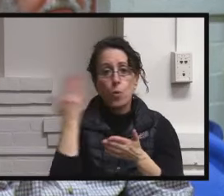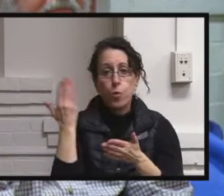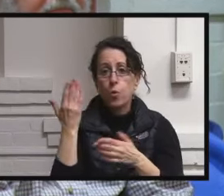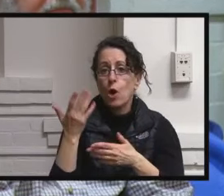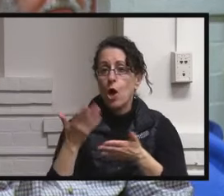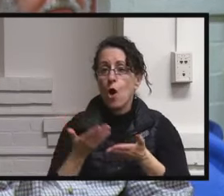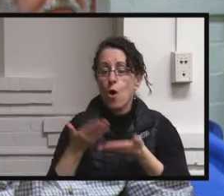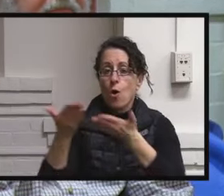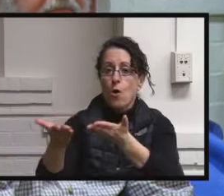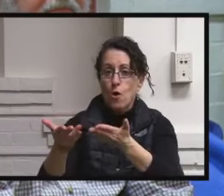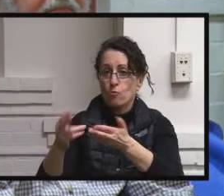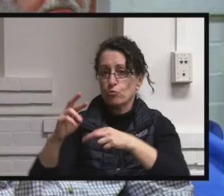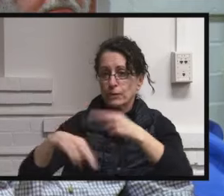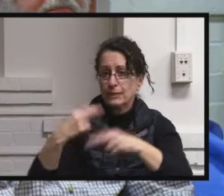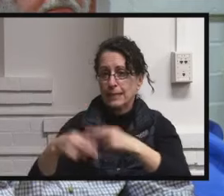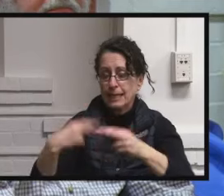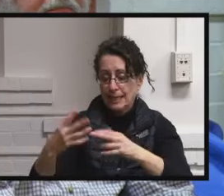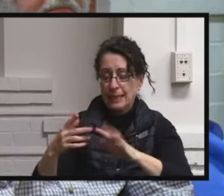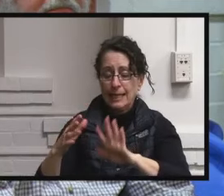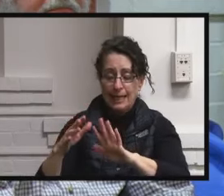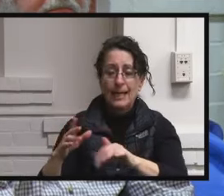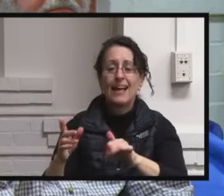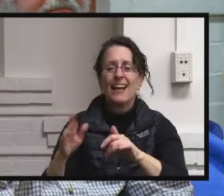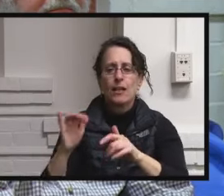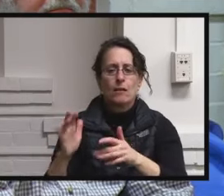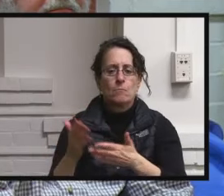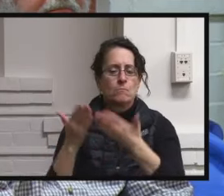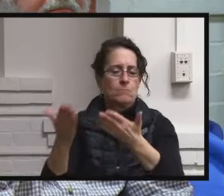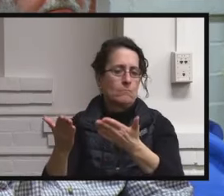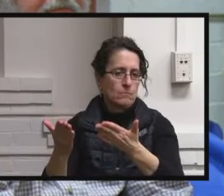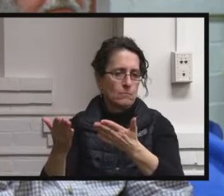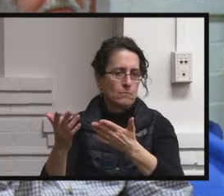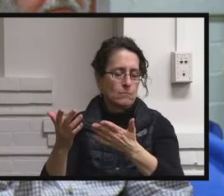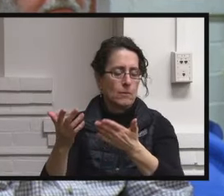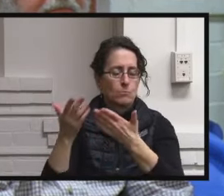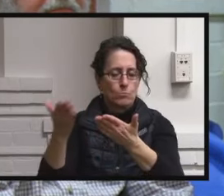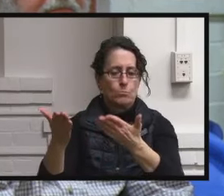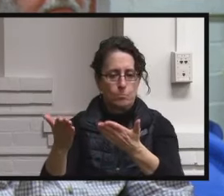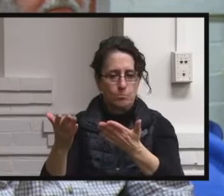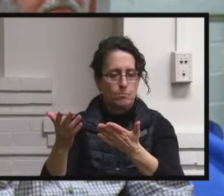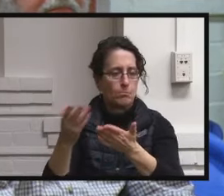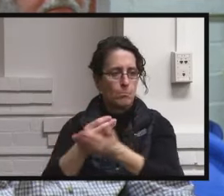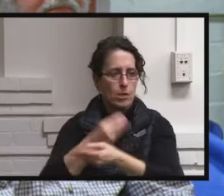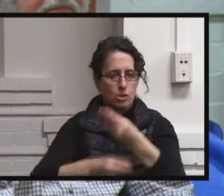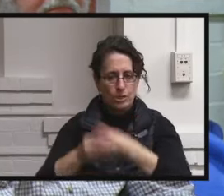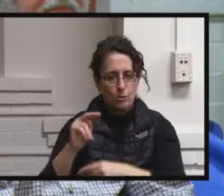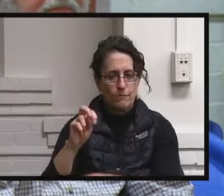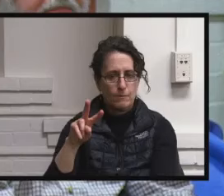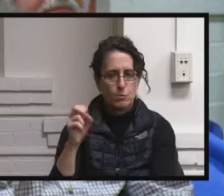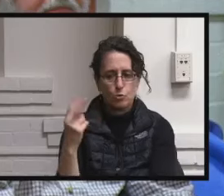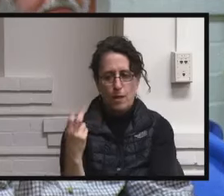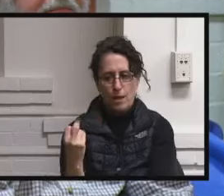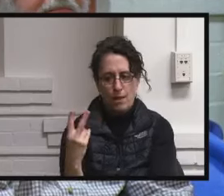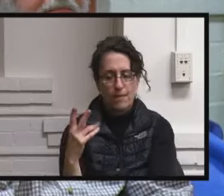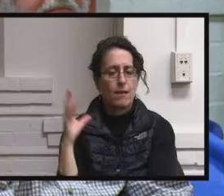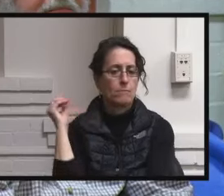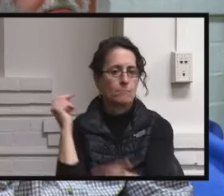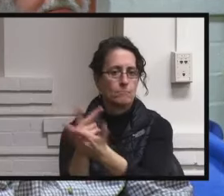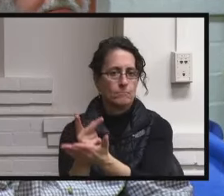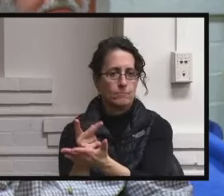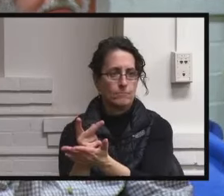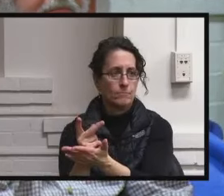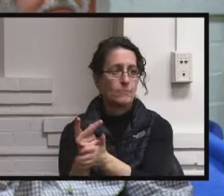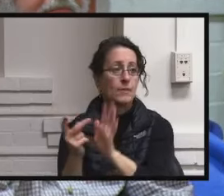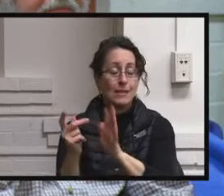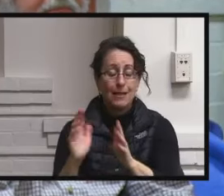That budget was passed out. The no MRF option, that was changed. We our finance manager went right in, changed